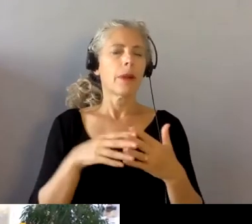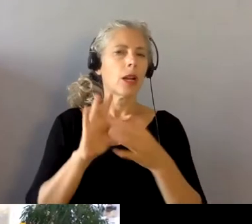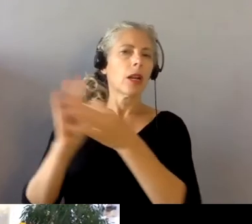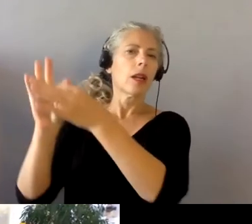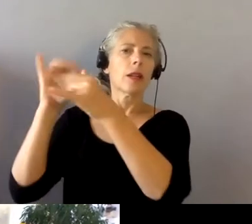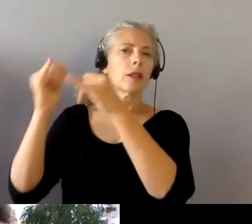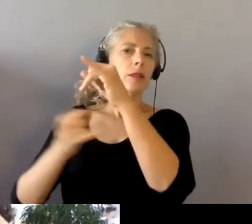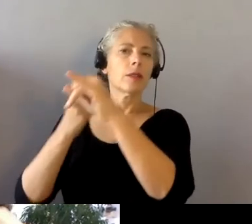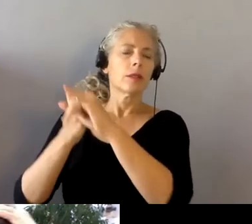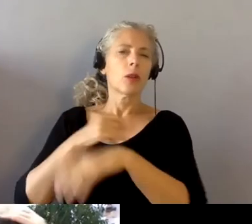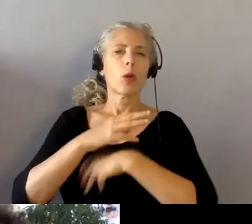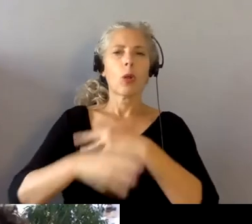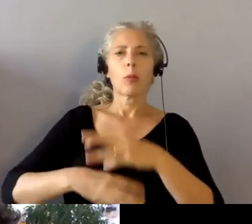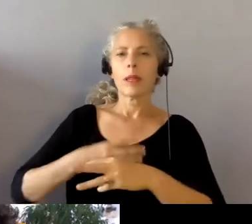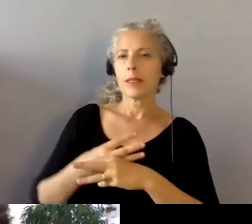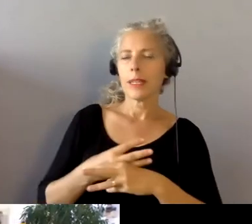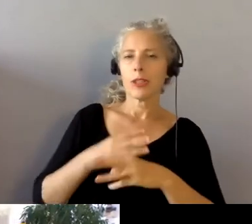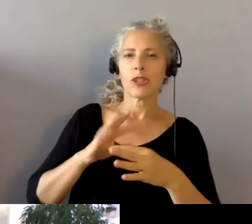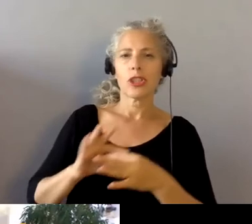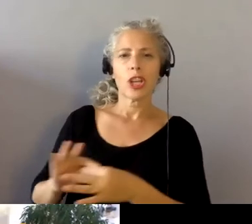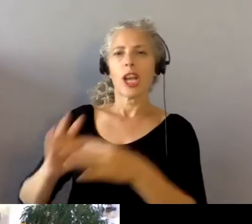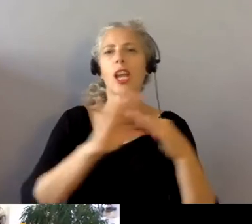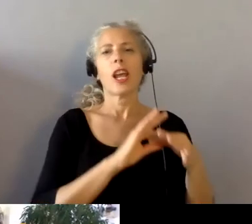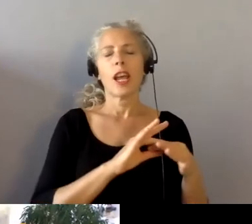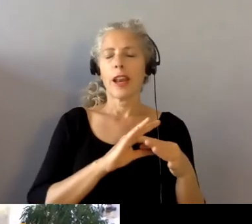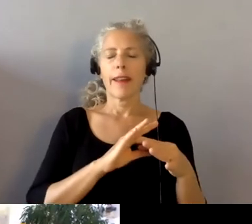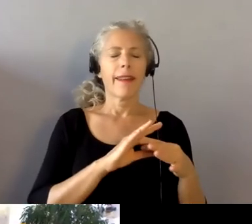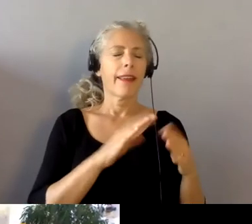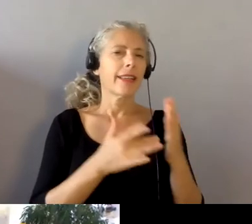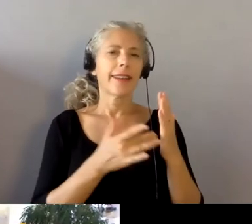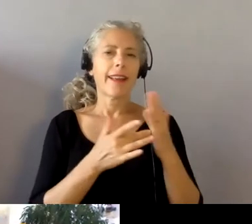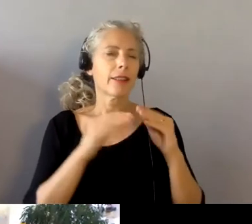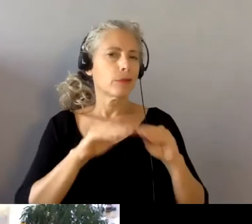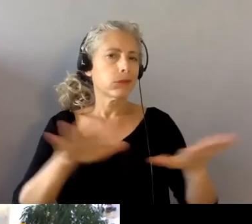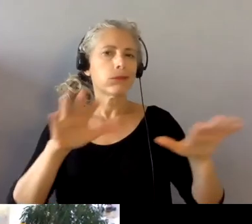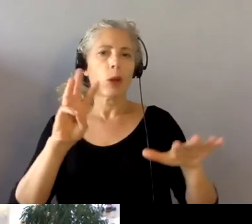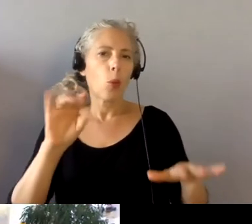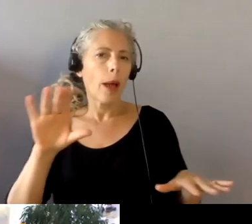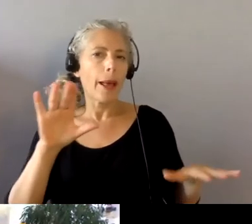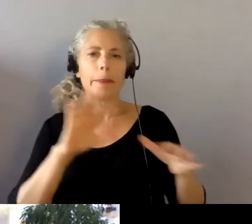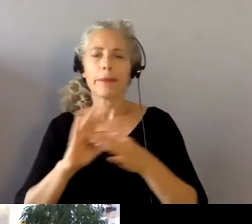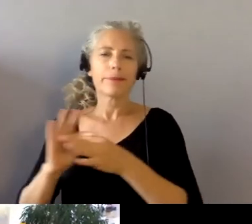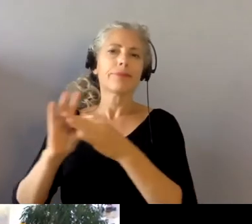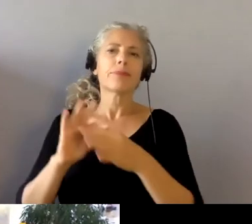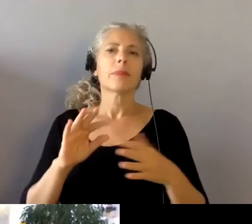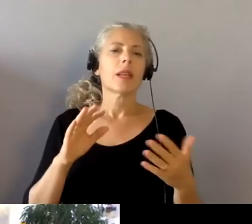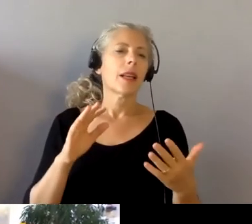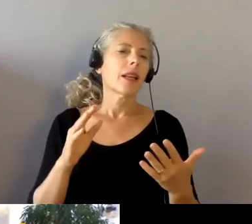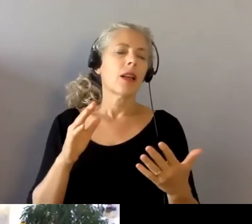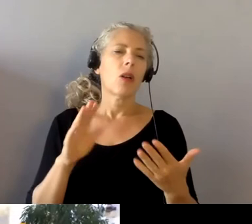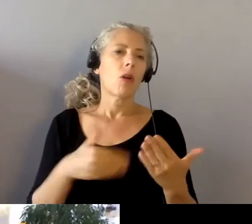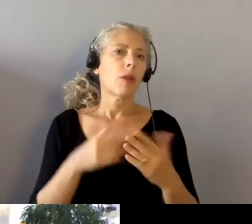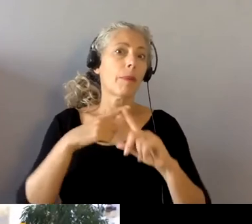internationally, globalization and the possibilities of that and what technology and the web and it could offer all of that.